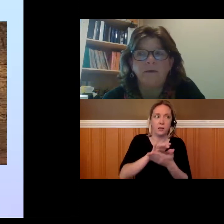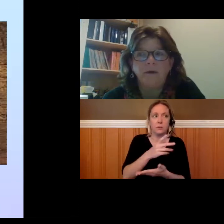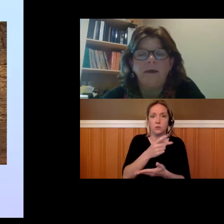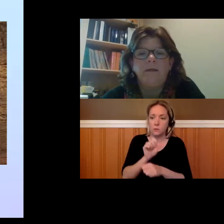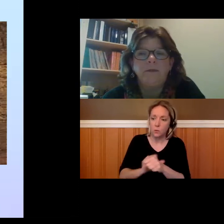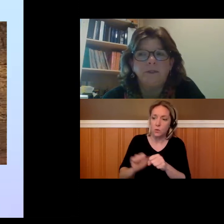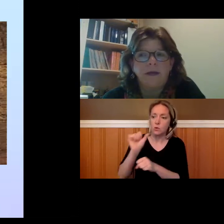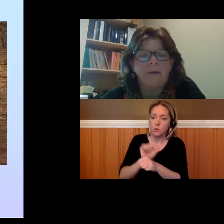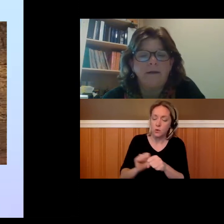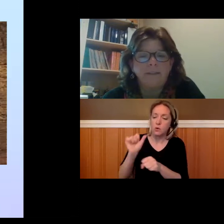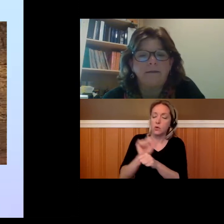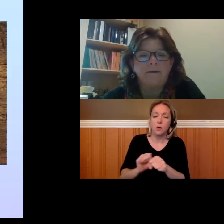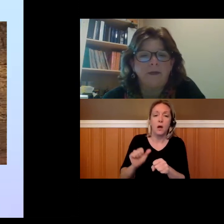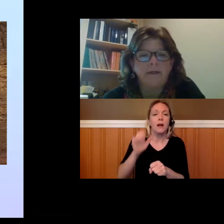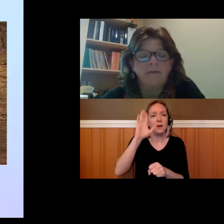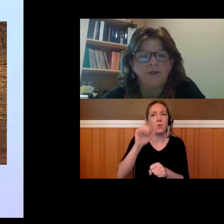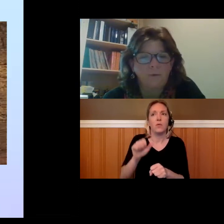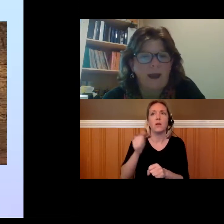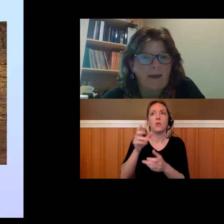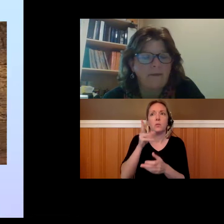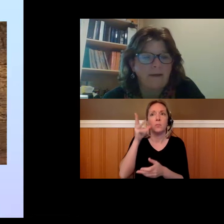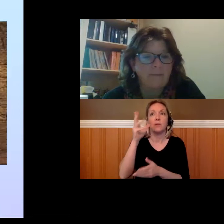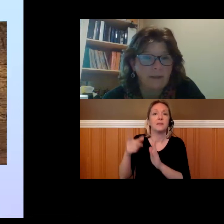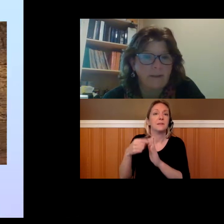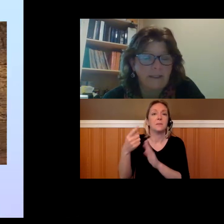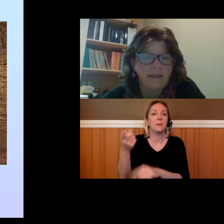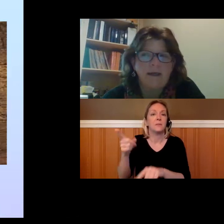parents out there that don't have that ability.